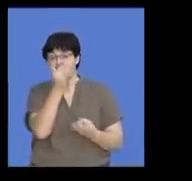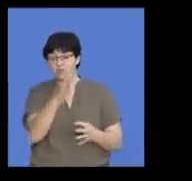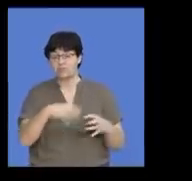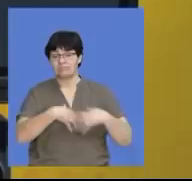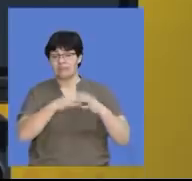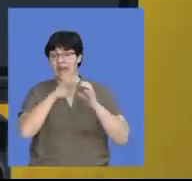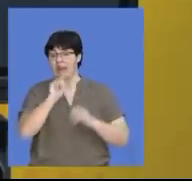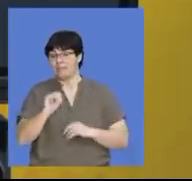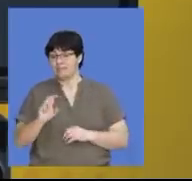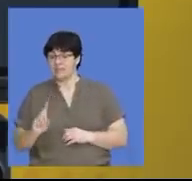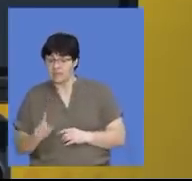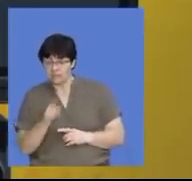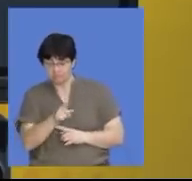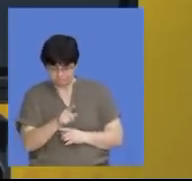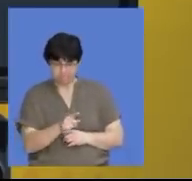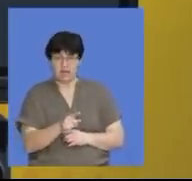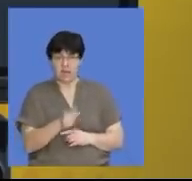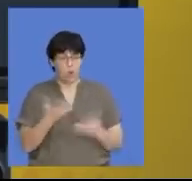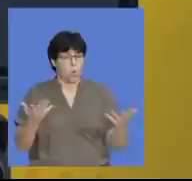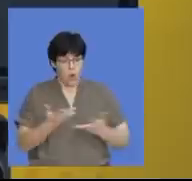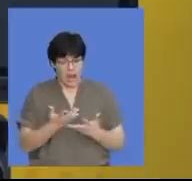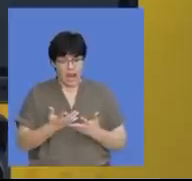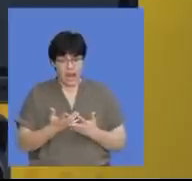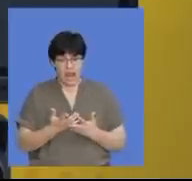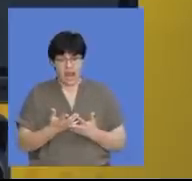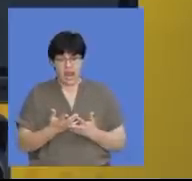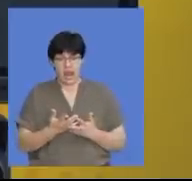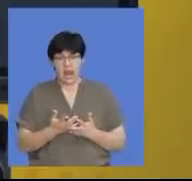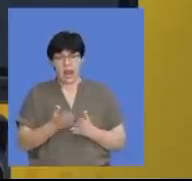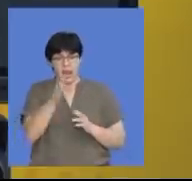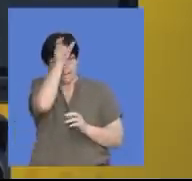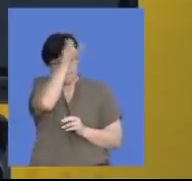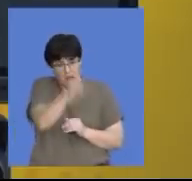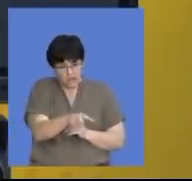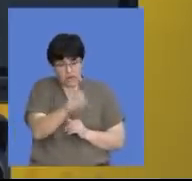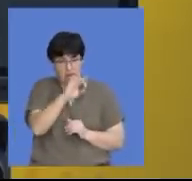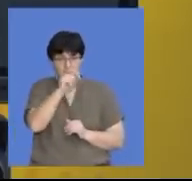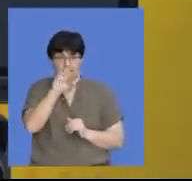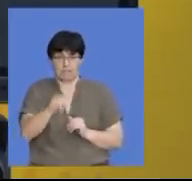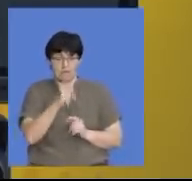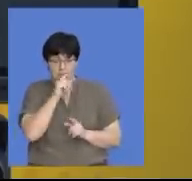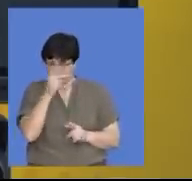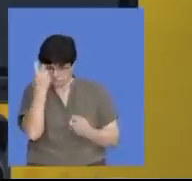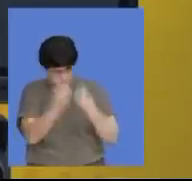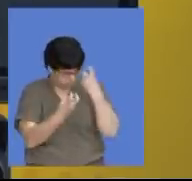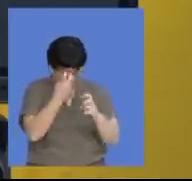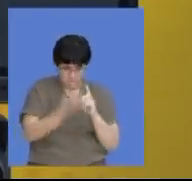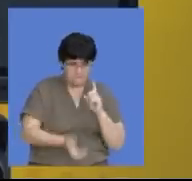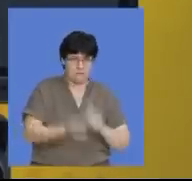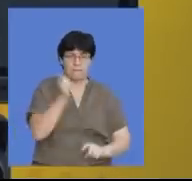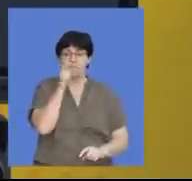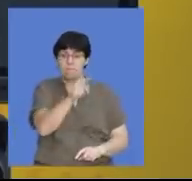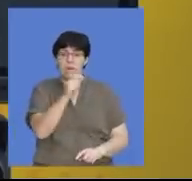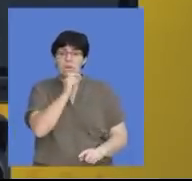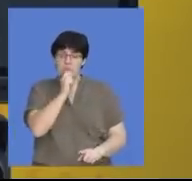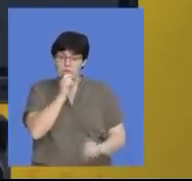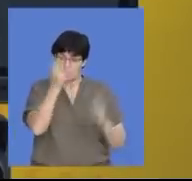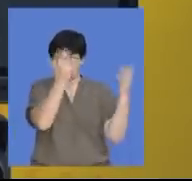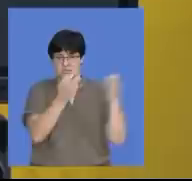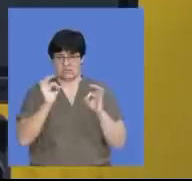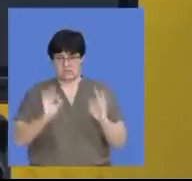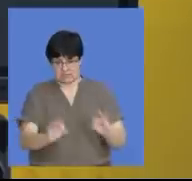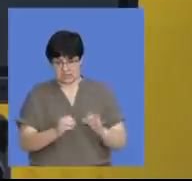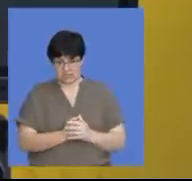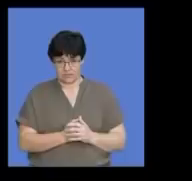magnetic declination is contained in the marginal areas of your map. You've got to find them on your map and use them in this